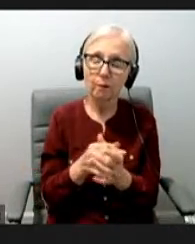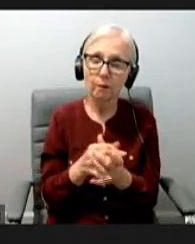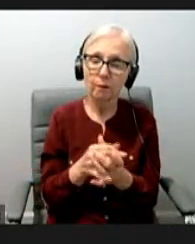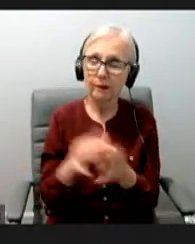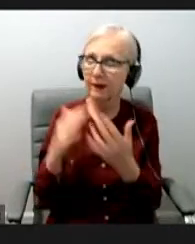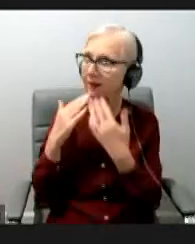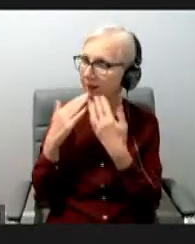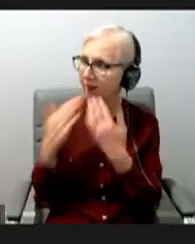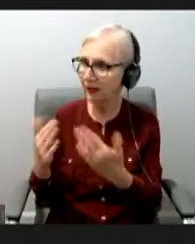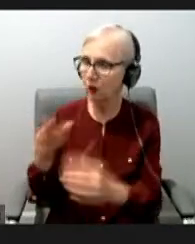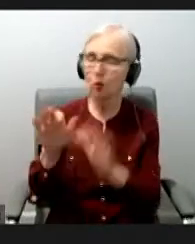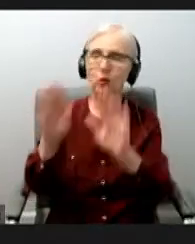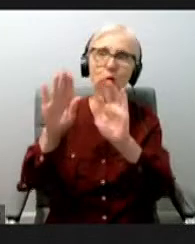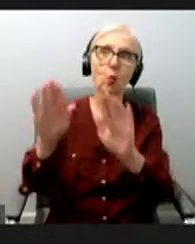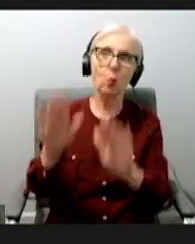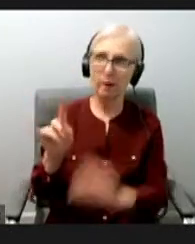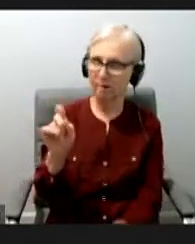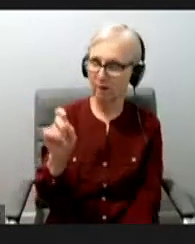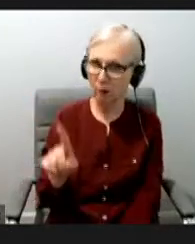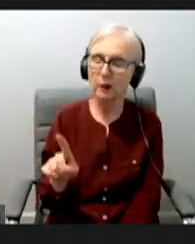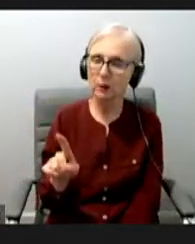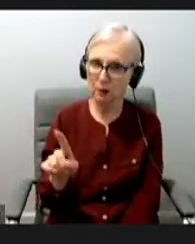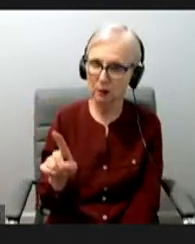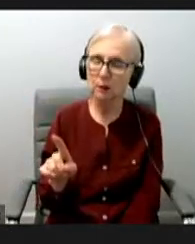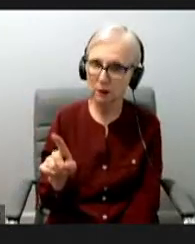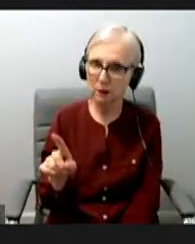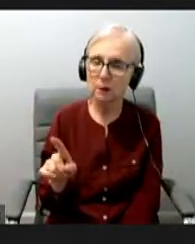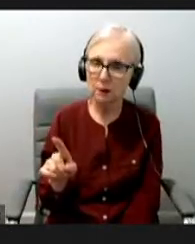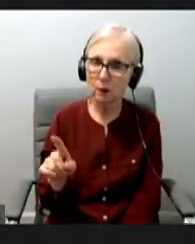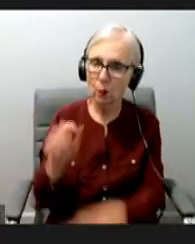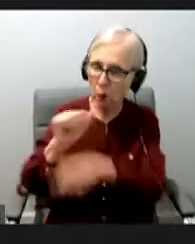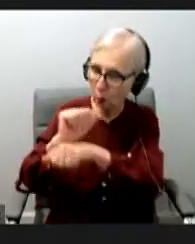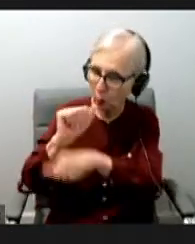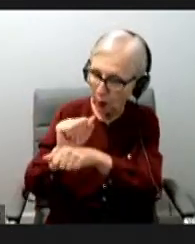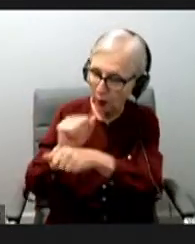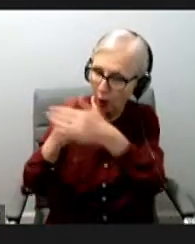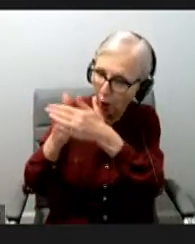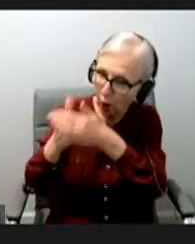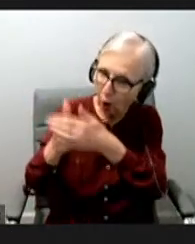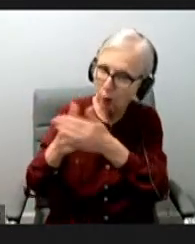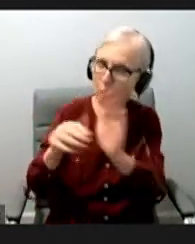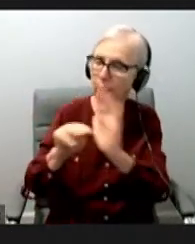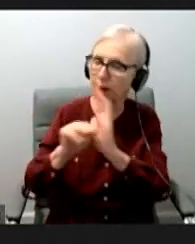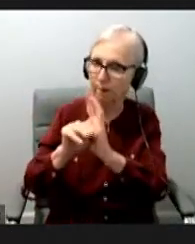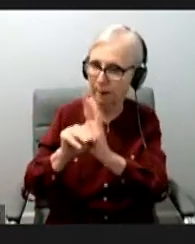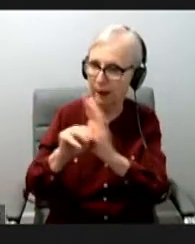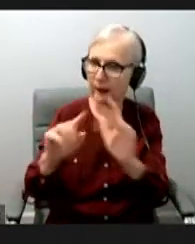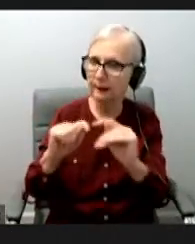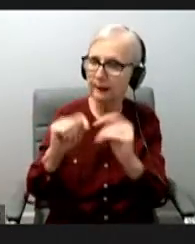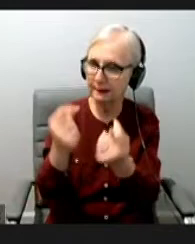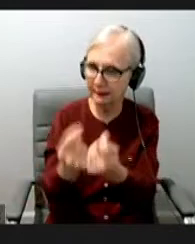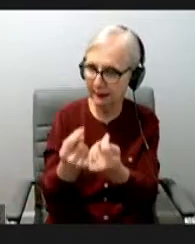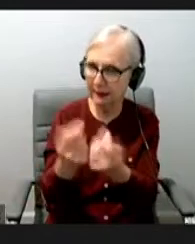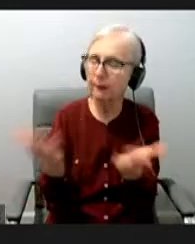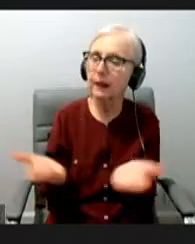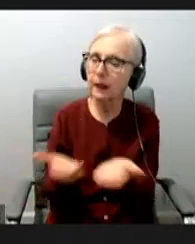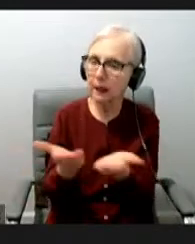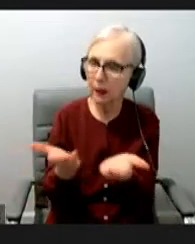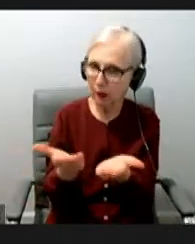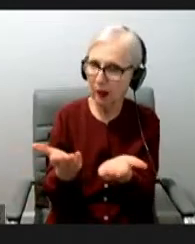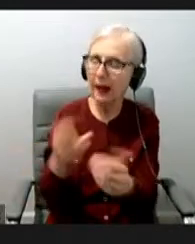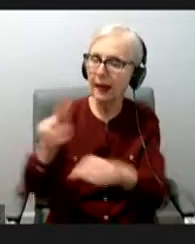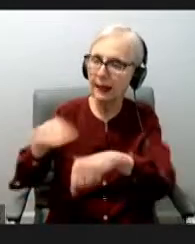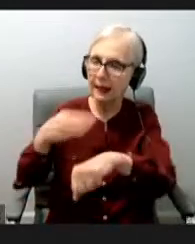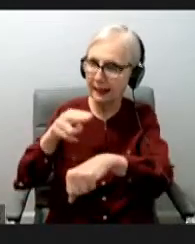Thank you. That's a great question. And so we are certainly working closely with our modeling team here, but also looking at